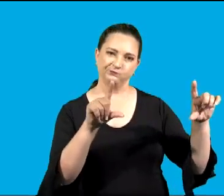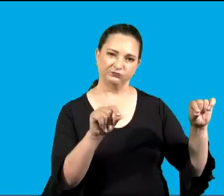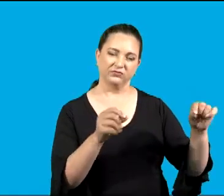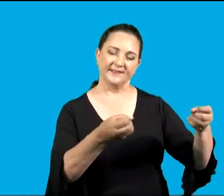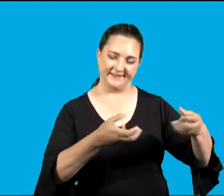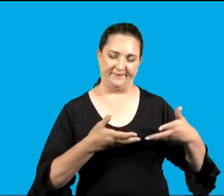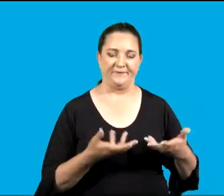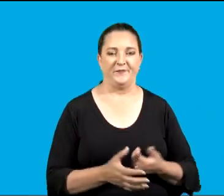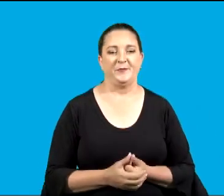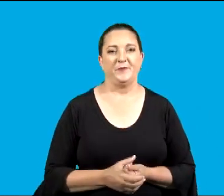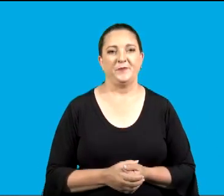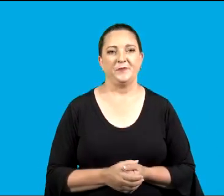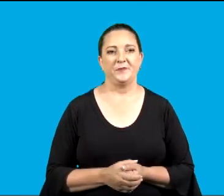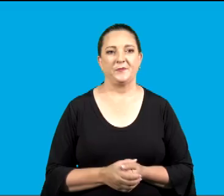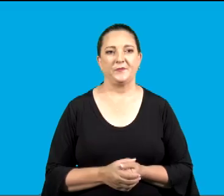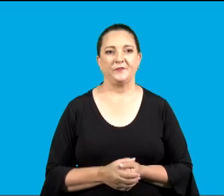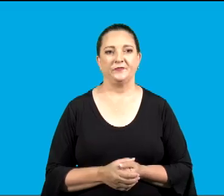that we were provided,